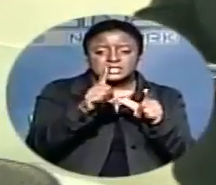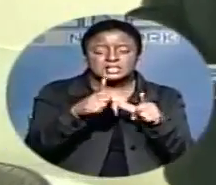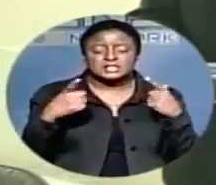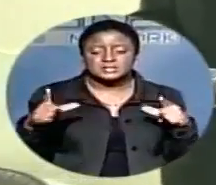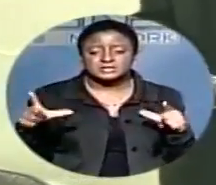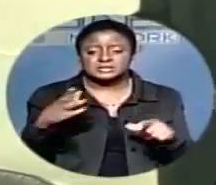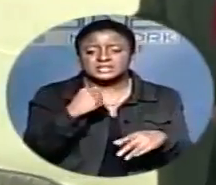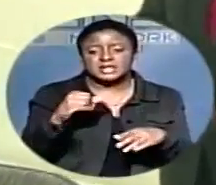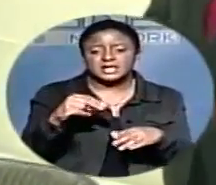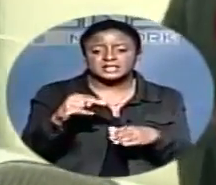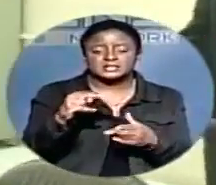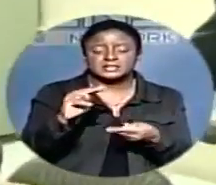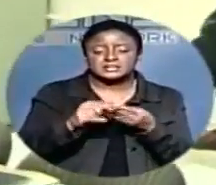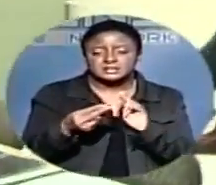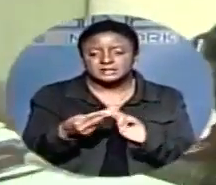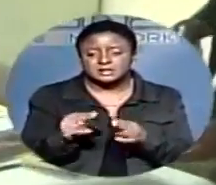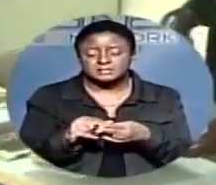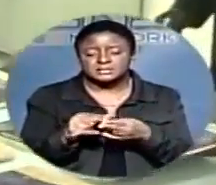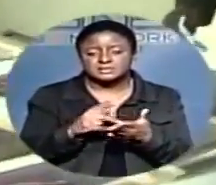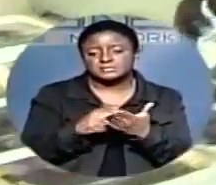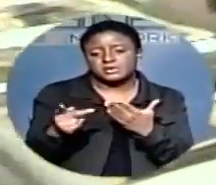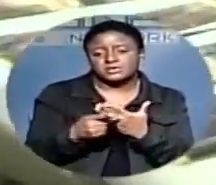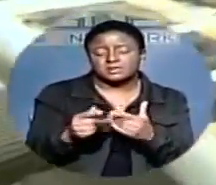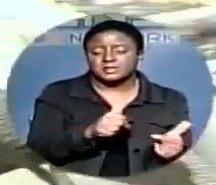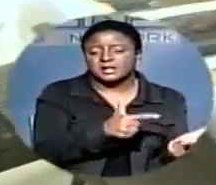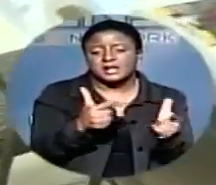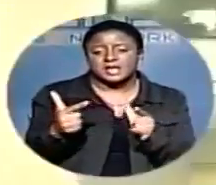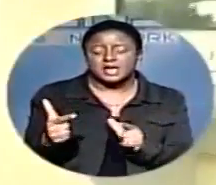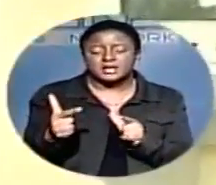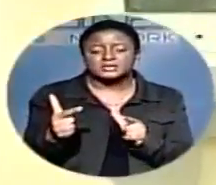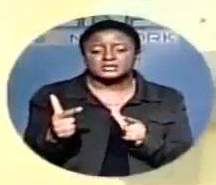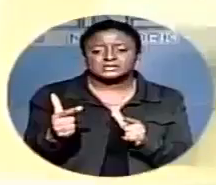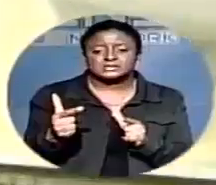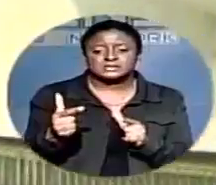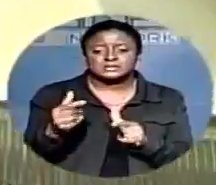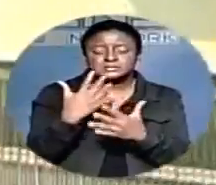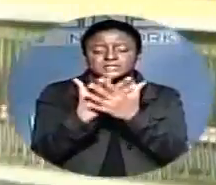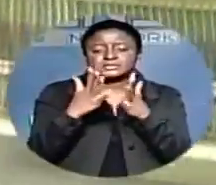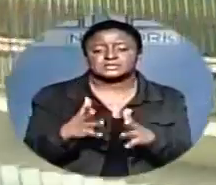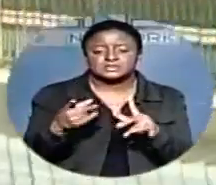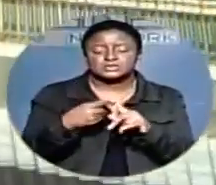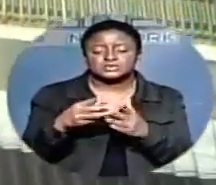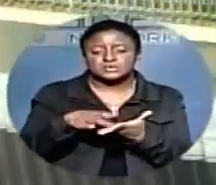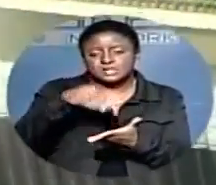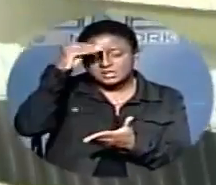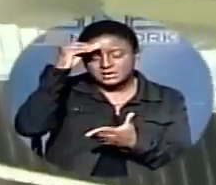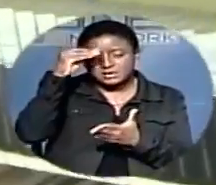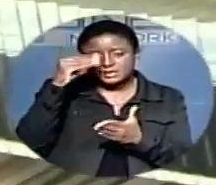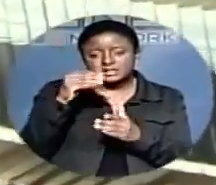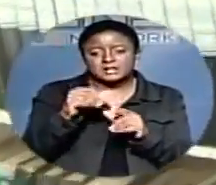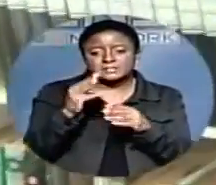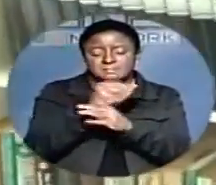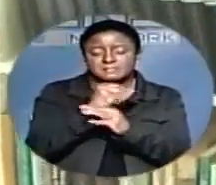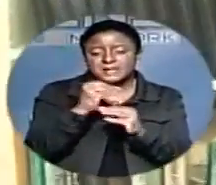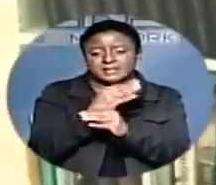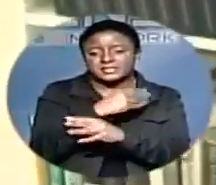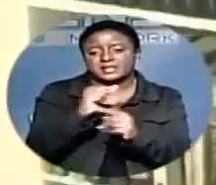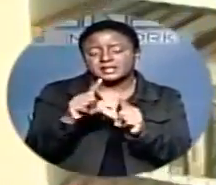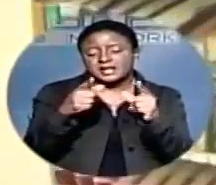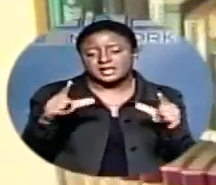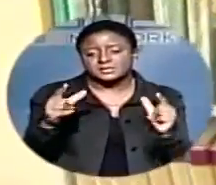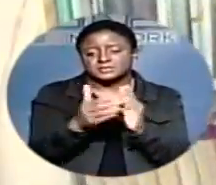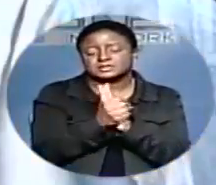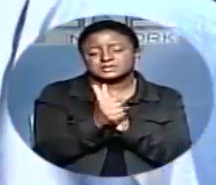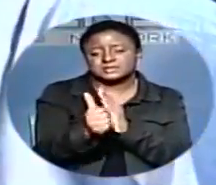learn basic reading and math skills at their own pace. The 12-month program will be carried out in 3 stages. Carla Palmer,